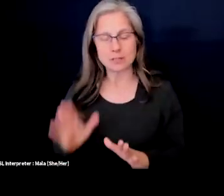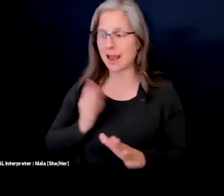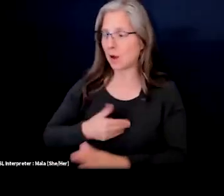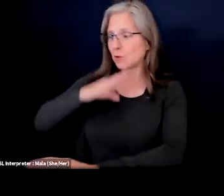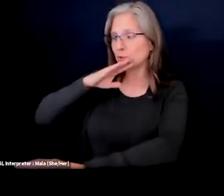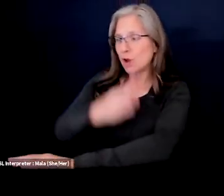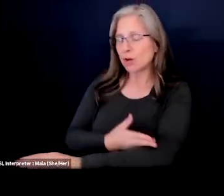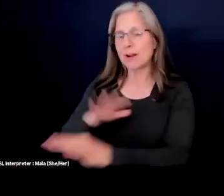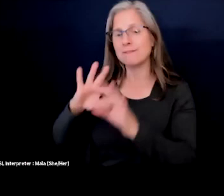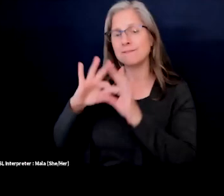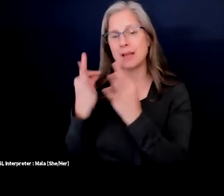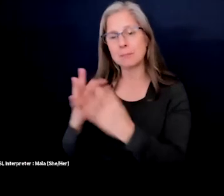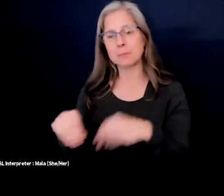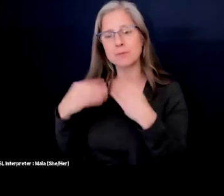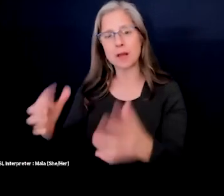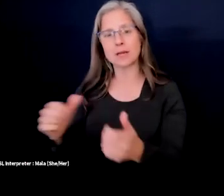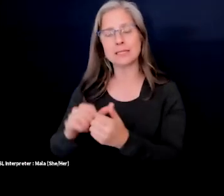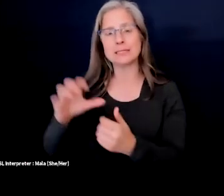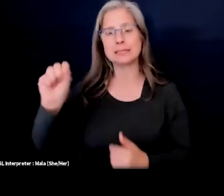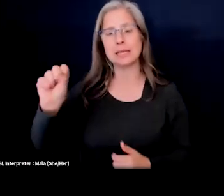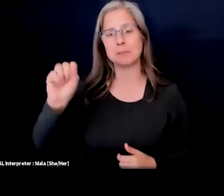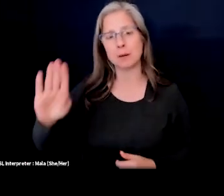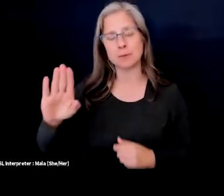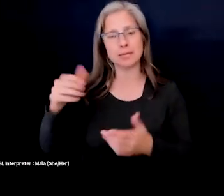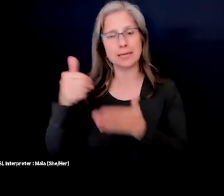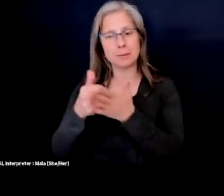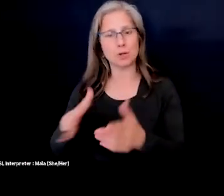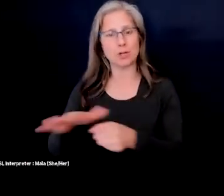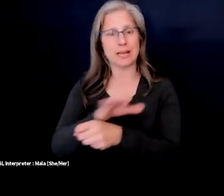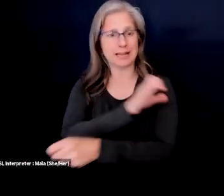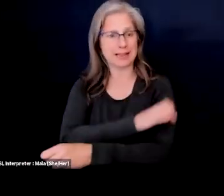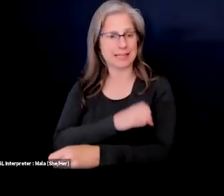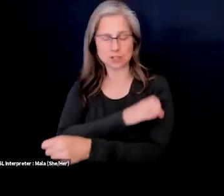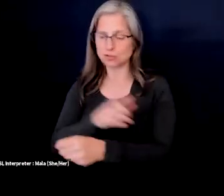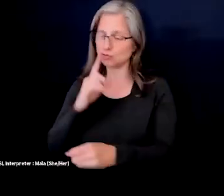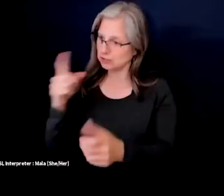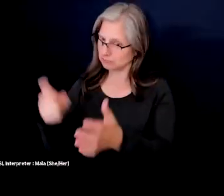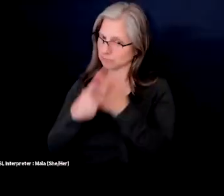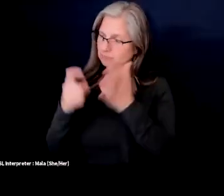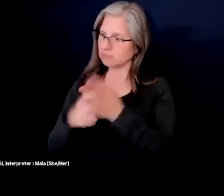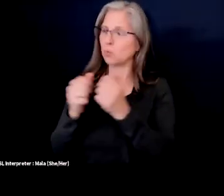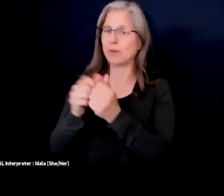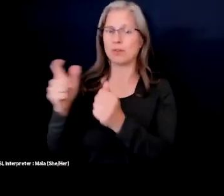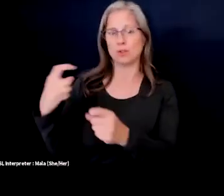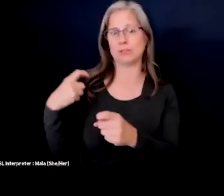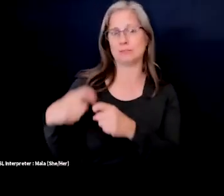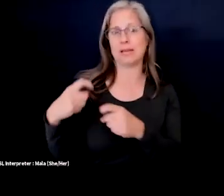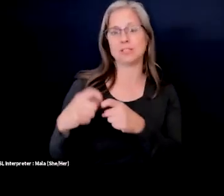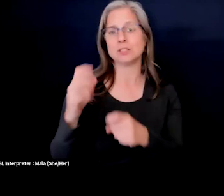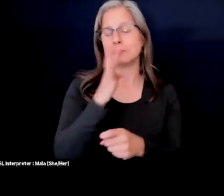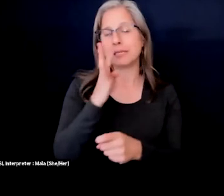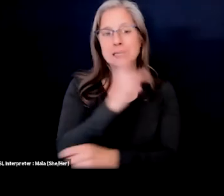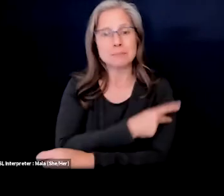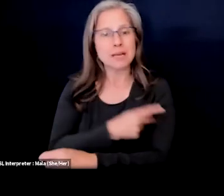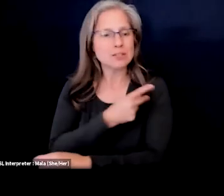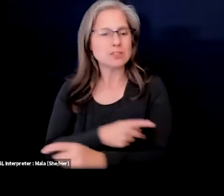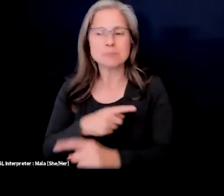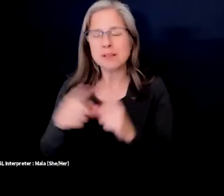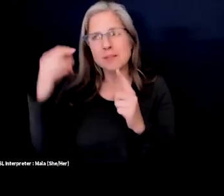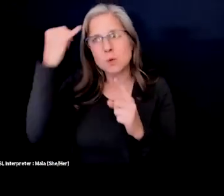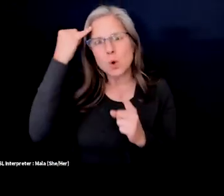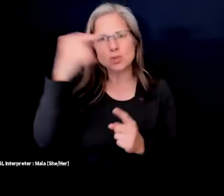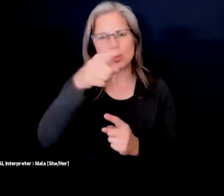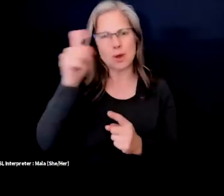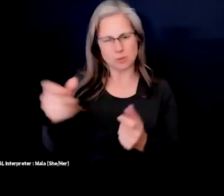is a family provider at Santa Barbara Neighborhood Clinics. She's quite in demand with her Spanish-speaking patients. The notion that you